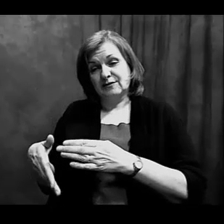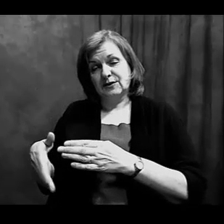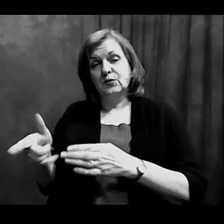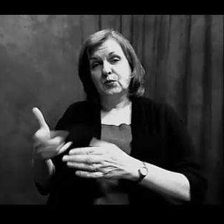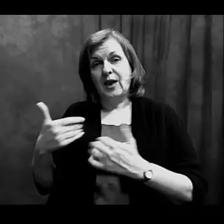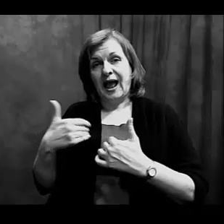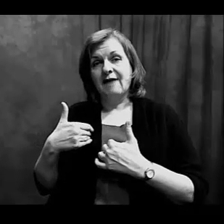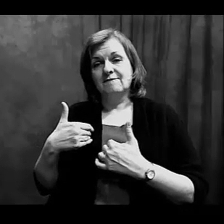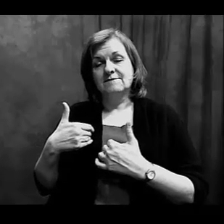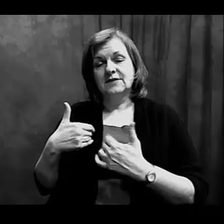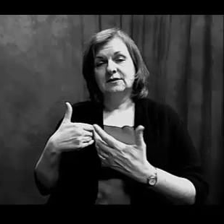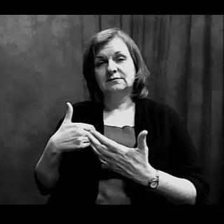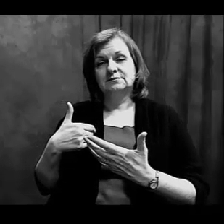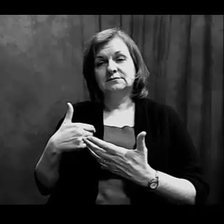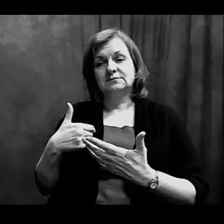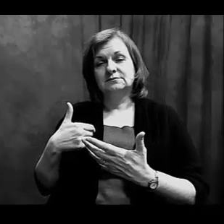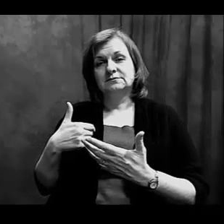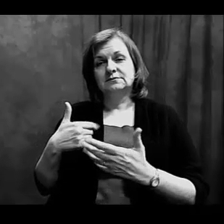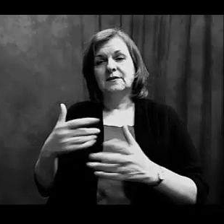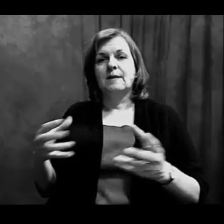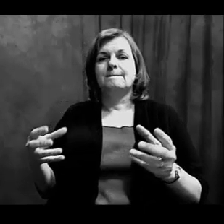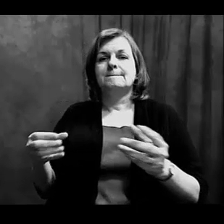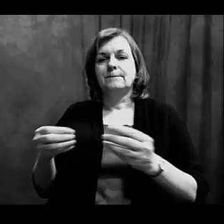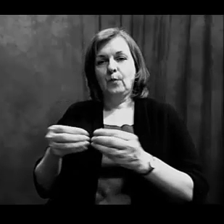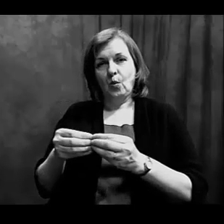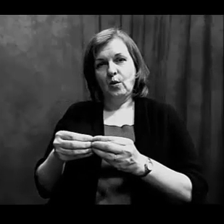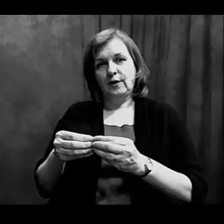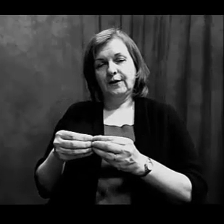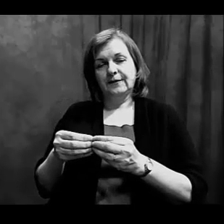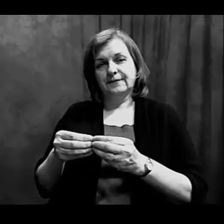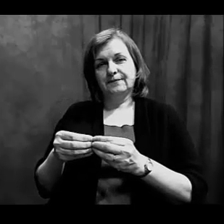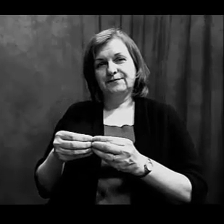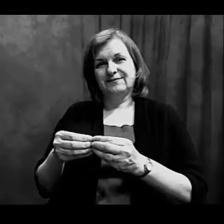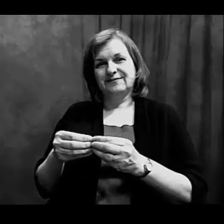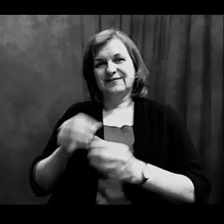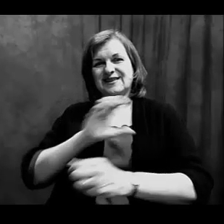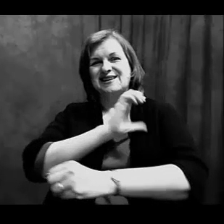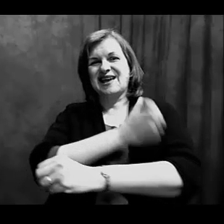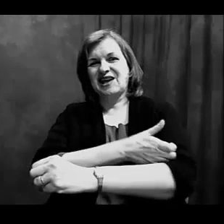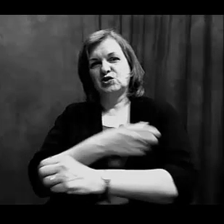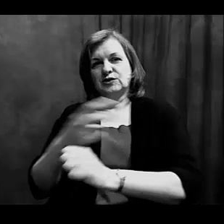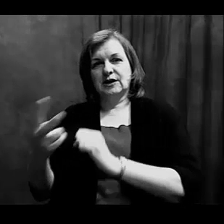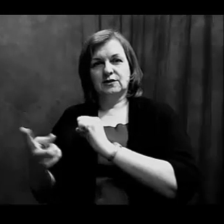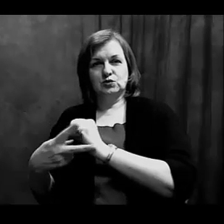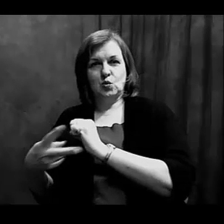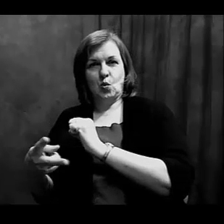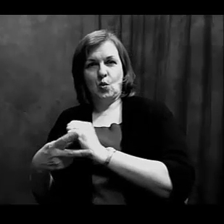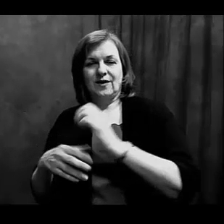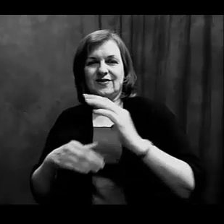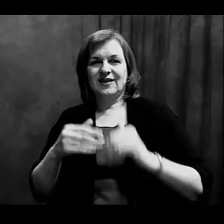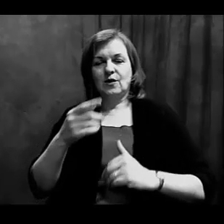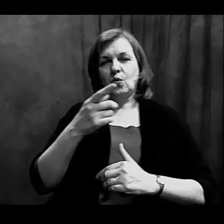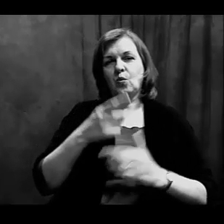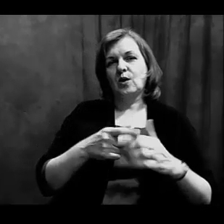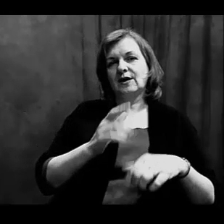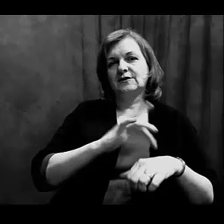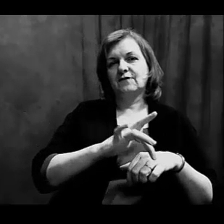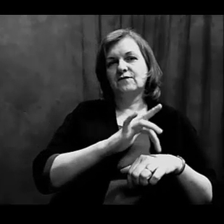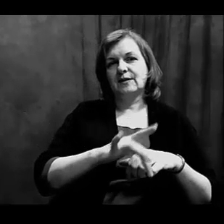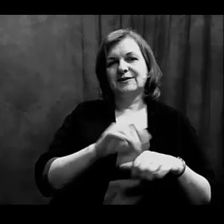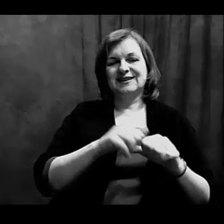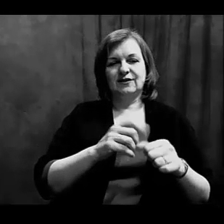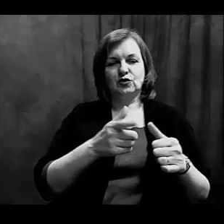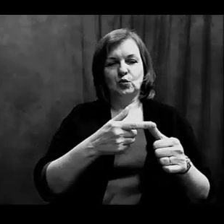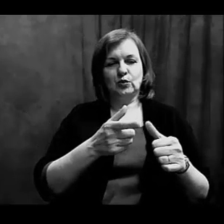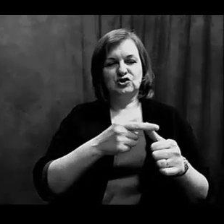the end, we end up with more energy stored than